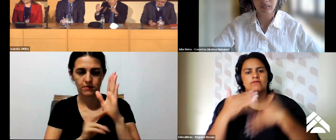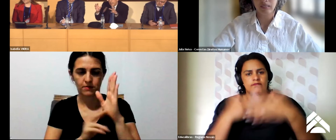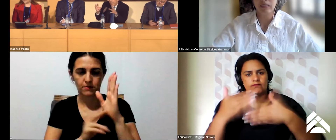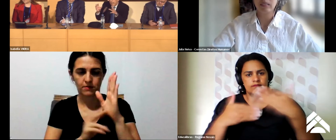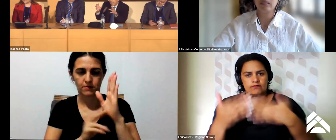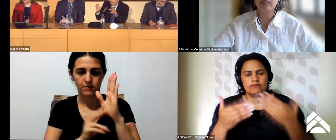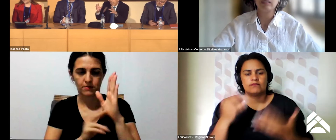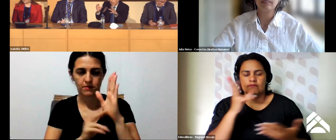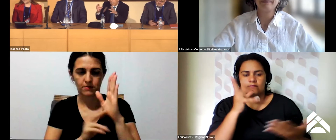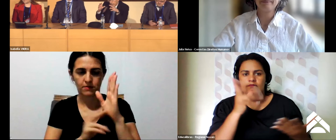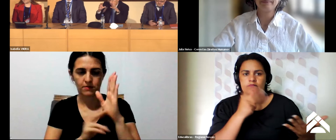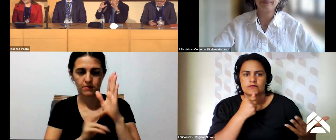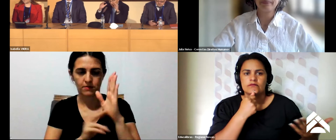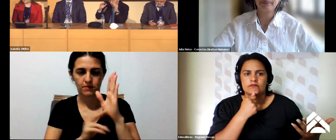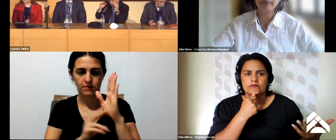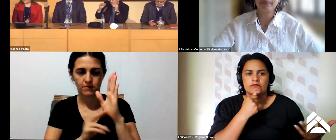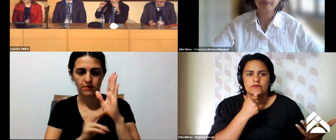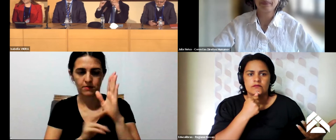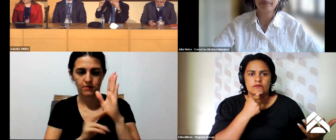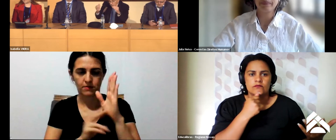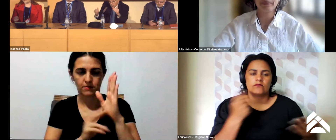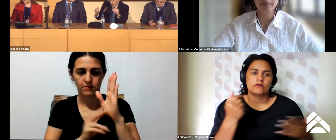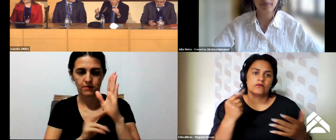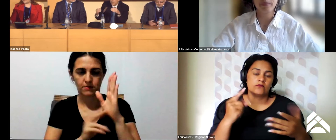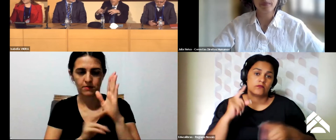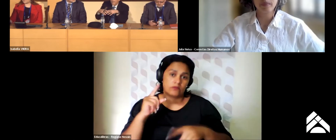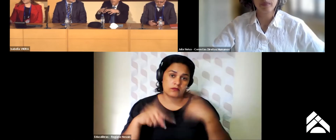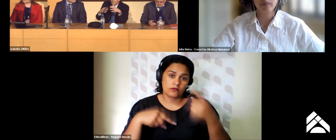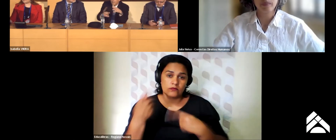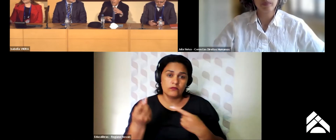identified problem is really the transfer pricing, where we have